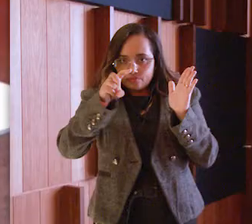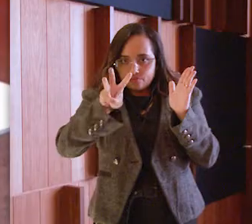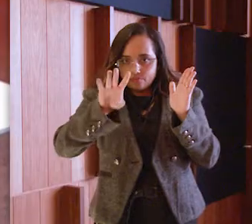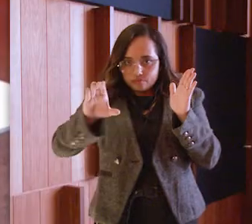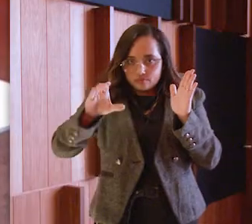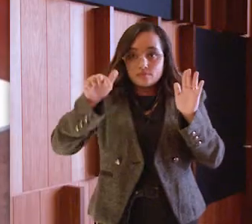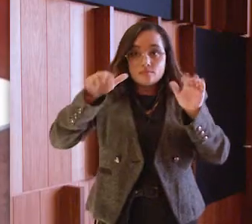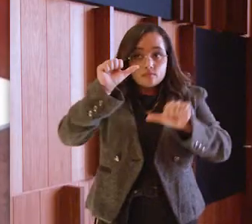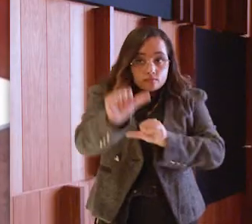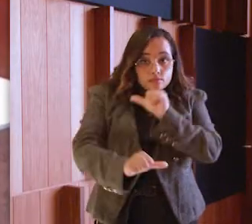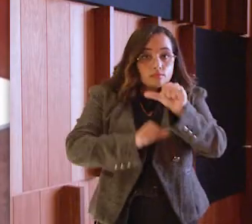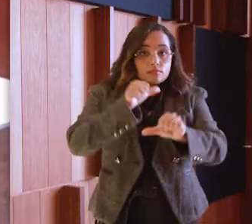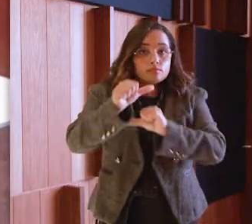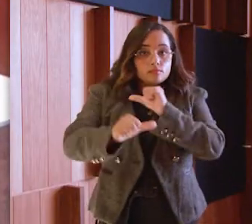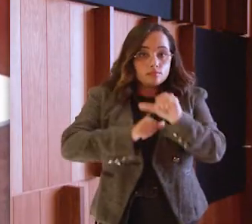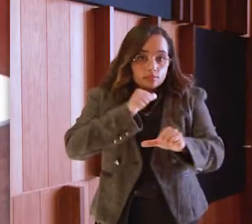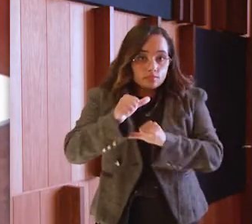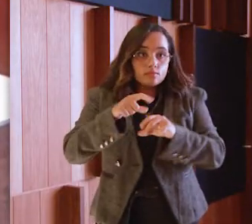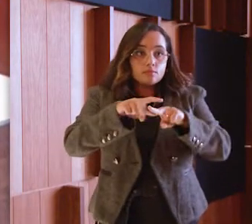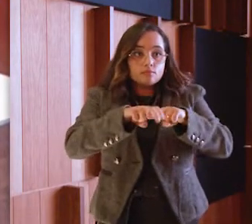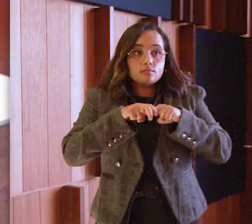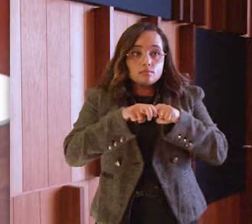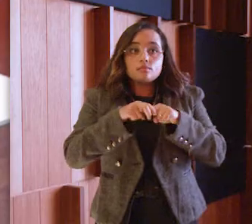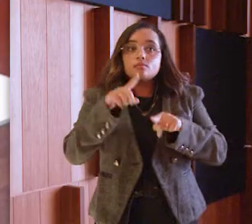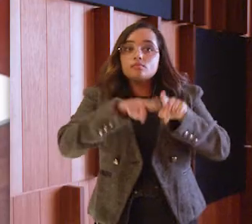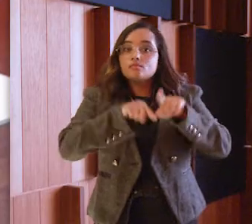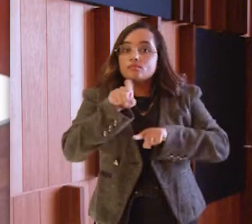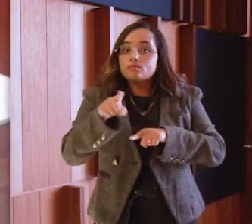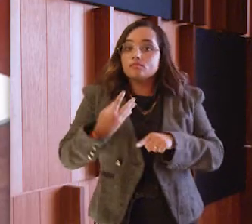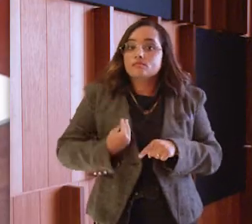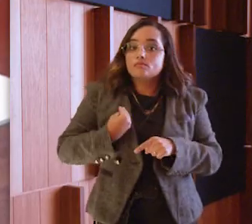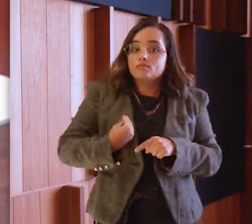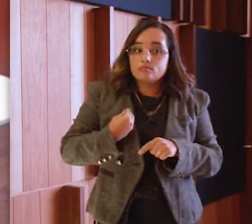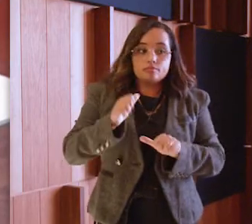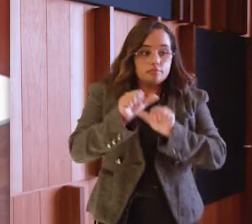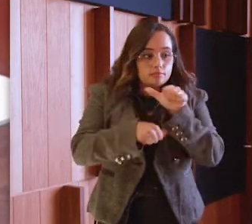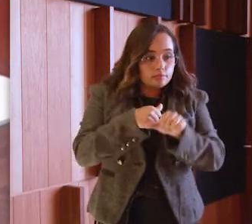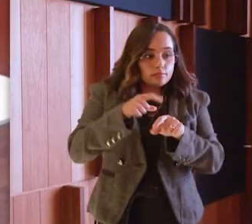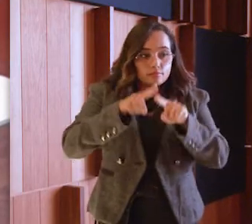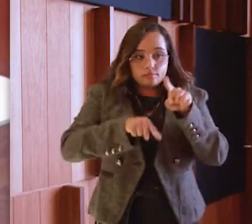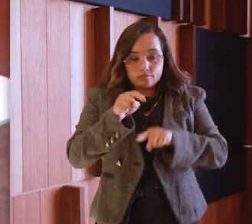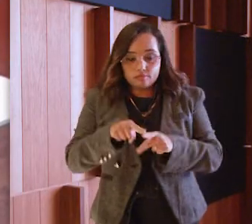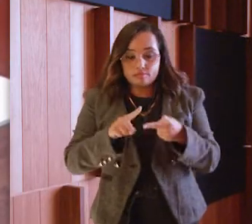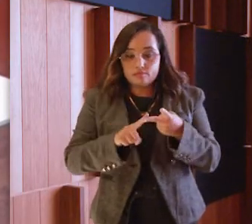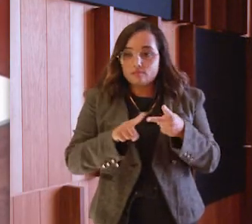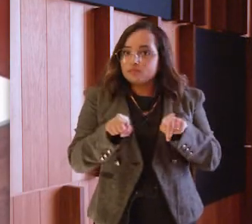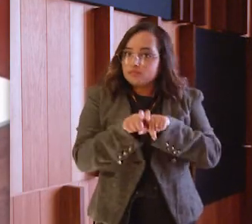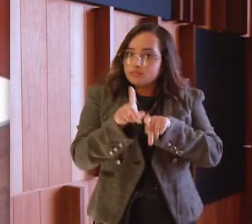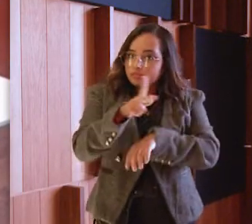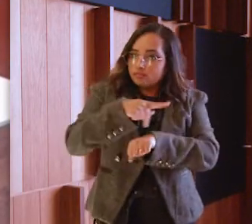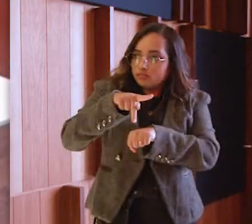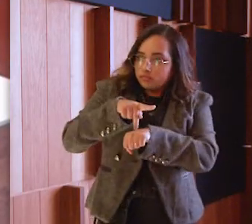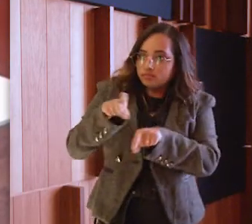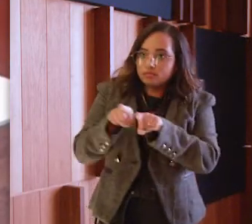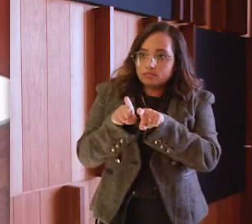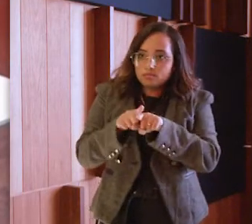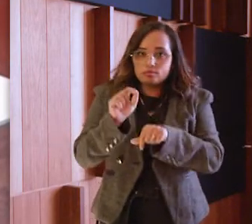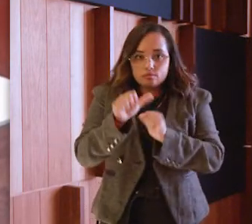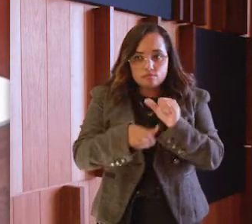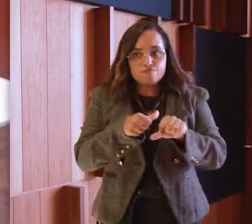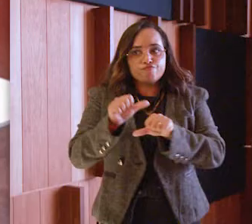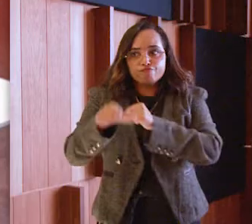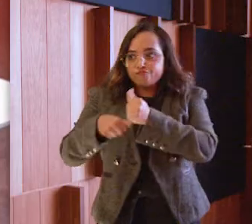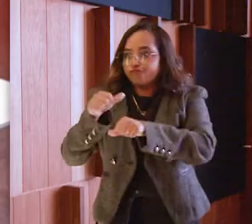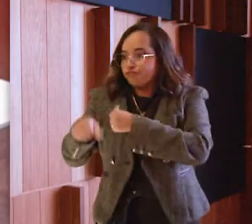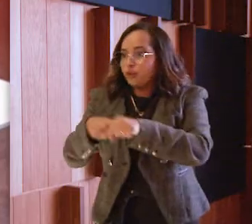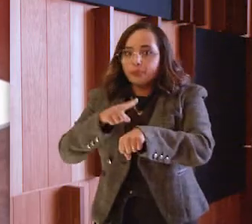consumers, pharmaceuticals, life sciences, and every company is different and is changing very quickly. So we need to understand what are the core competencies. What are the